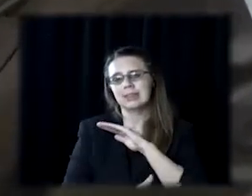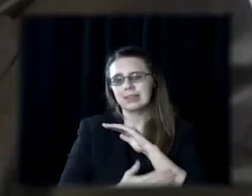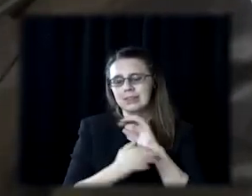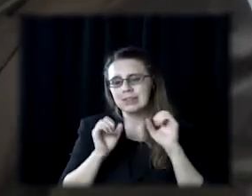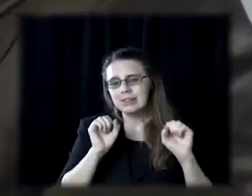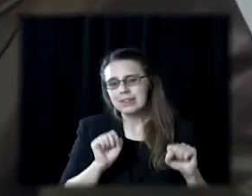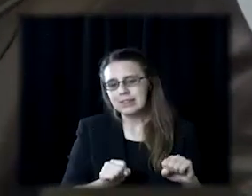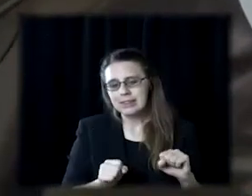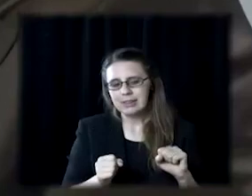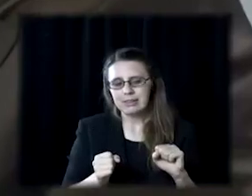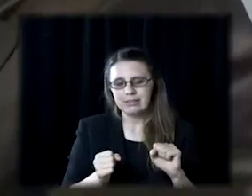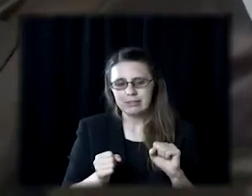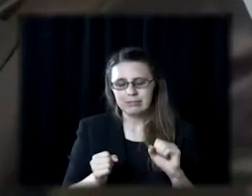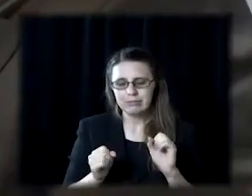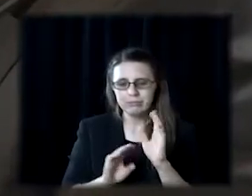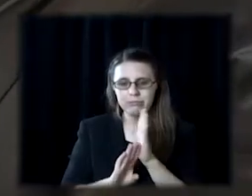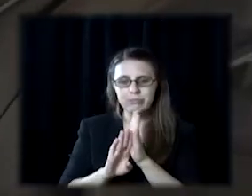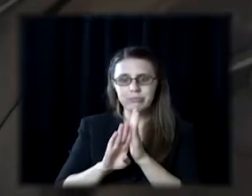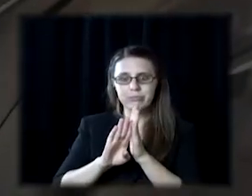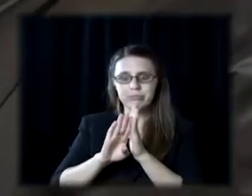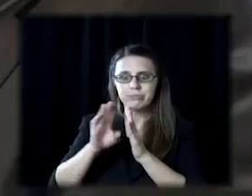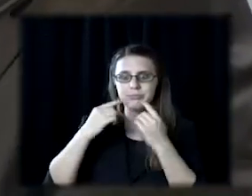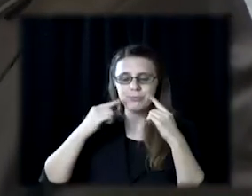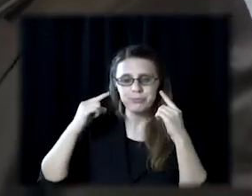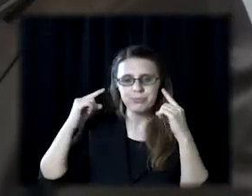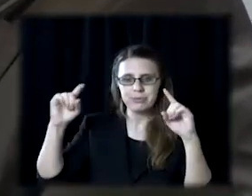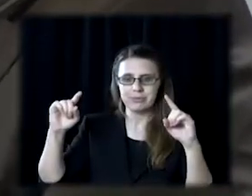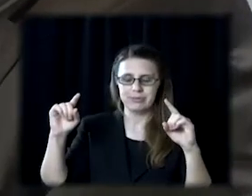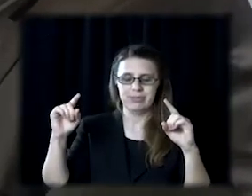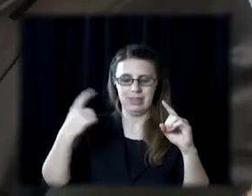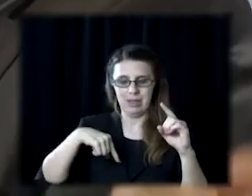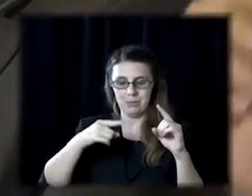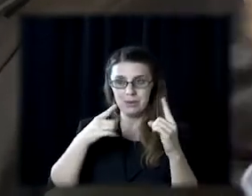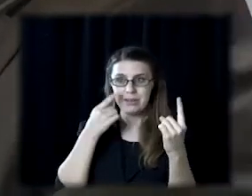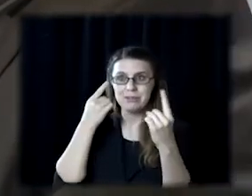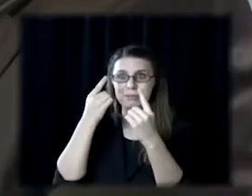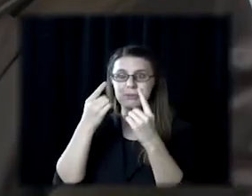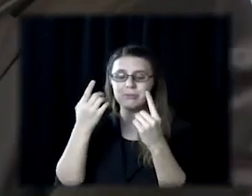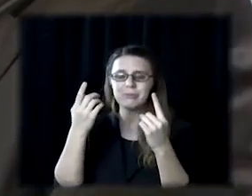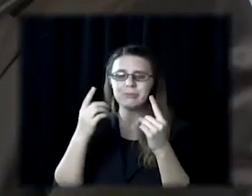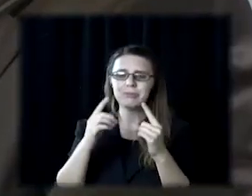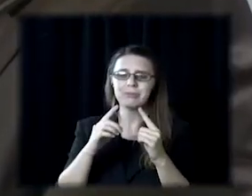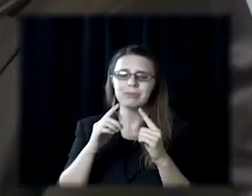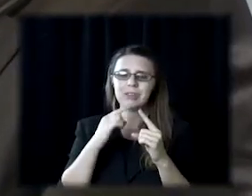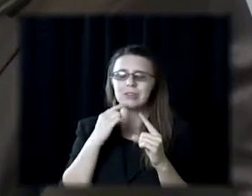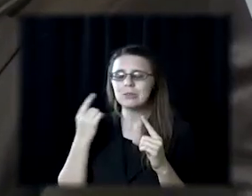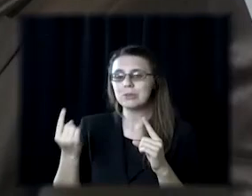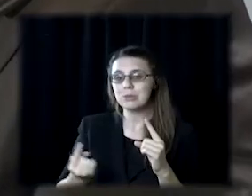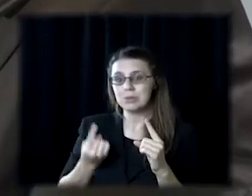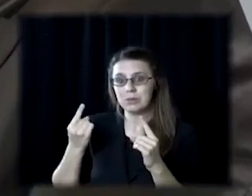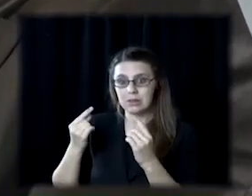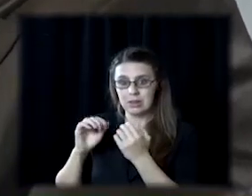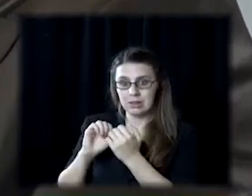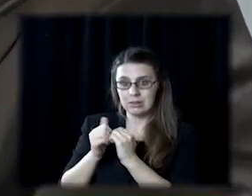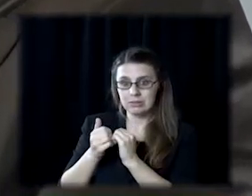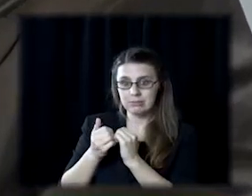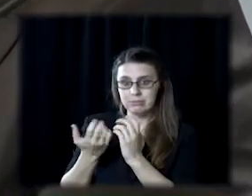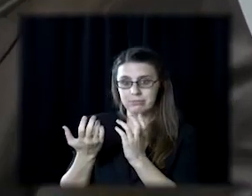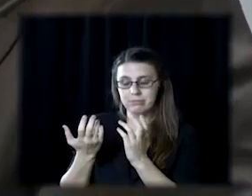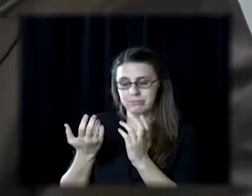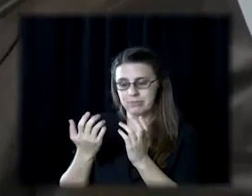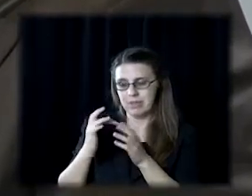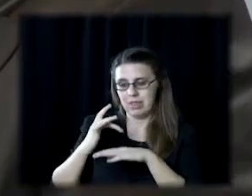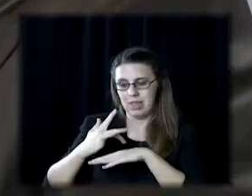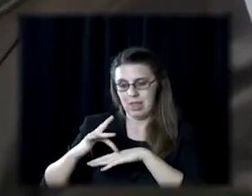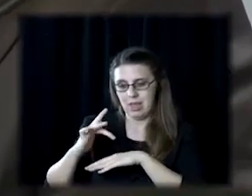the levels of development we all want, the levels of development you're suggesting, merely by using available